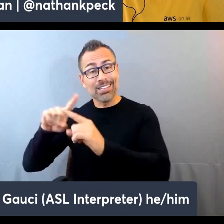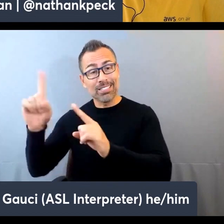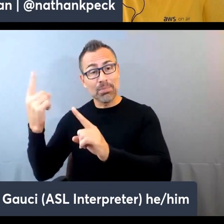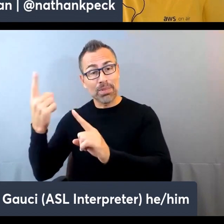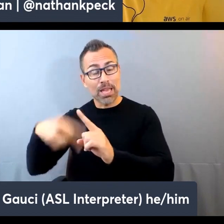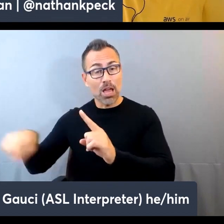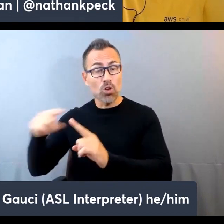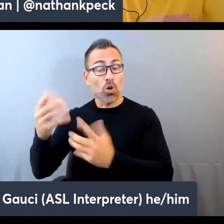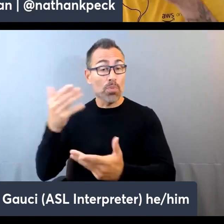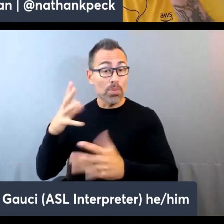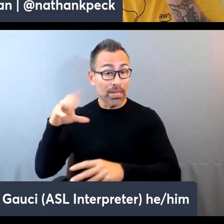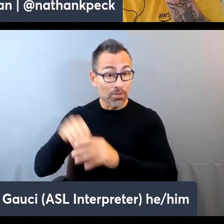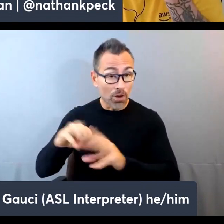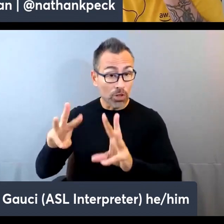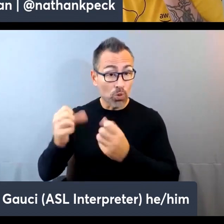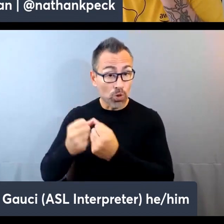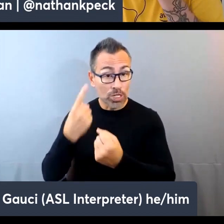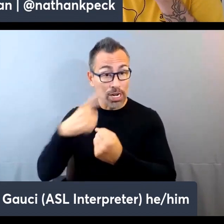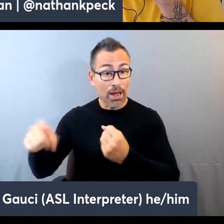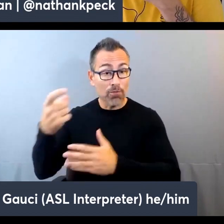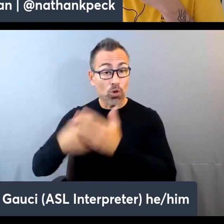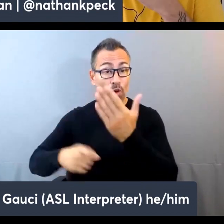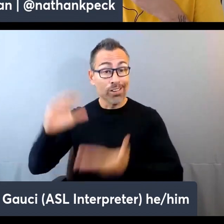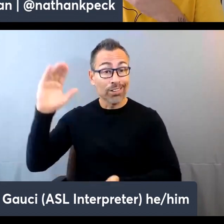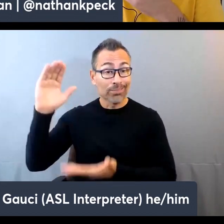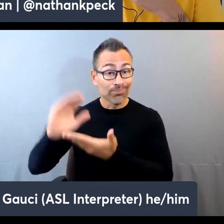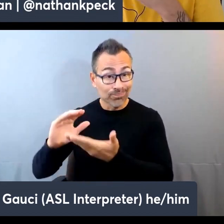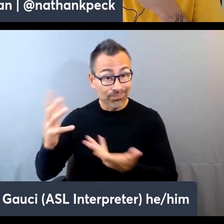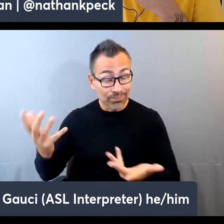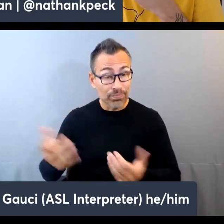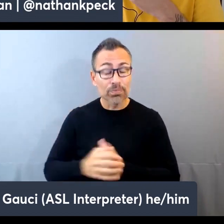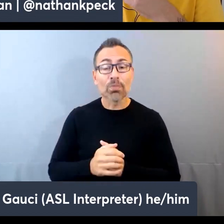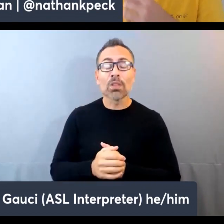workshop, right, to reduce costs.